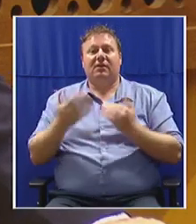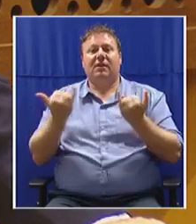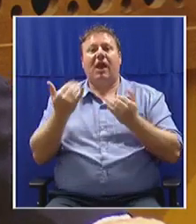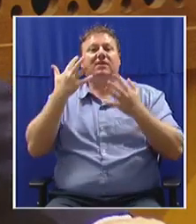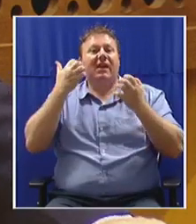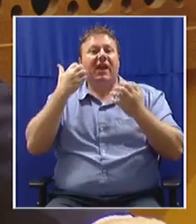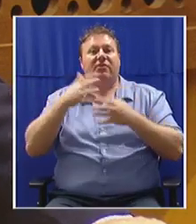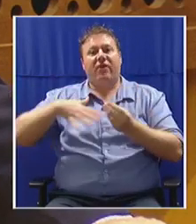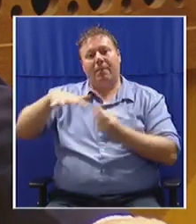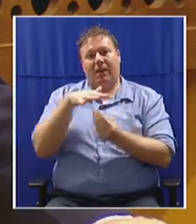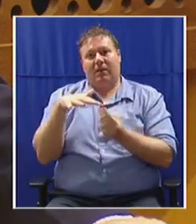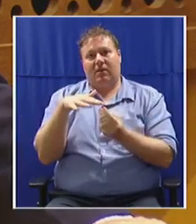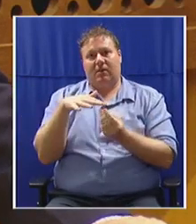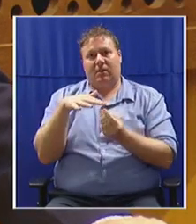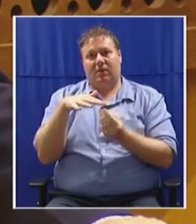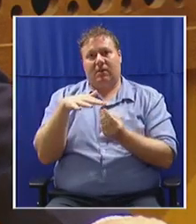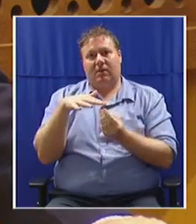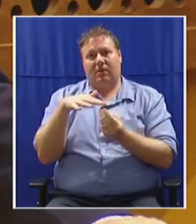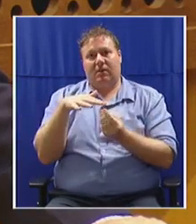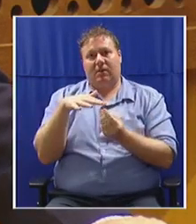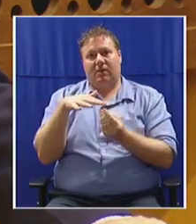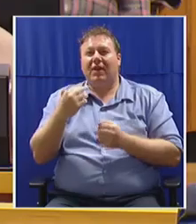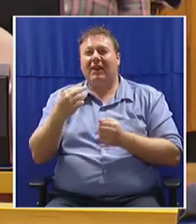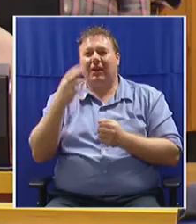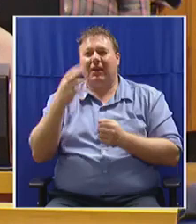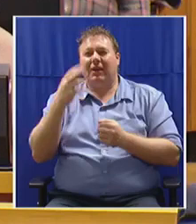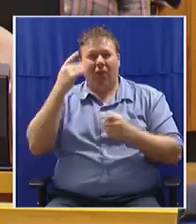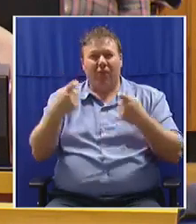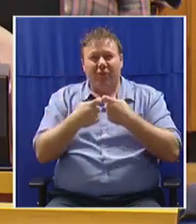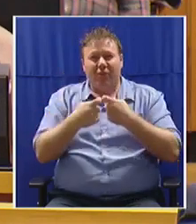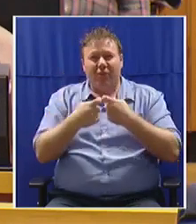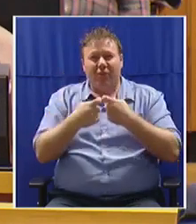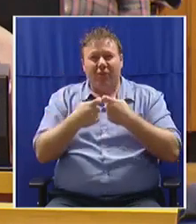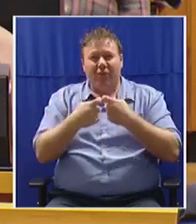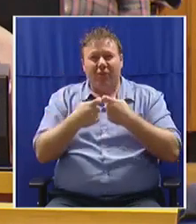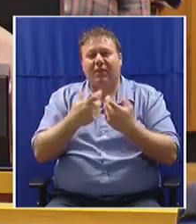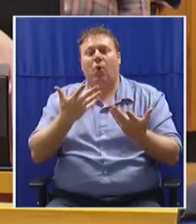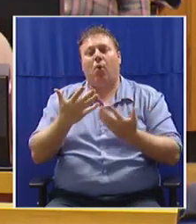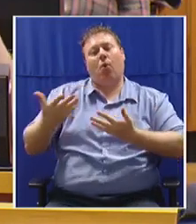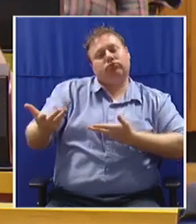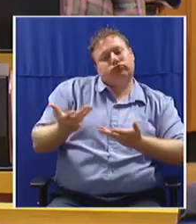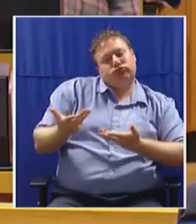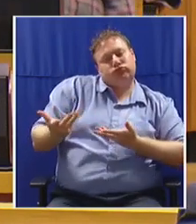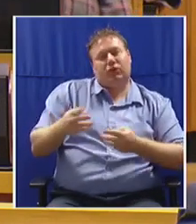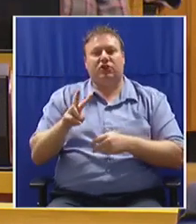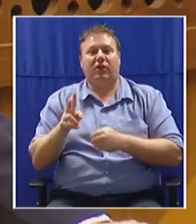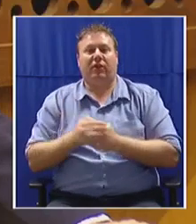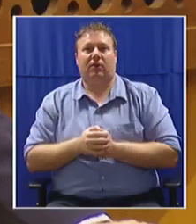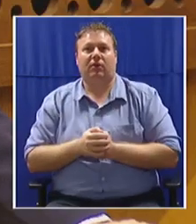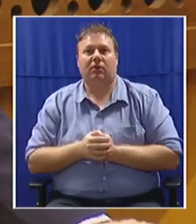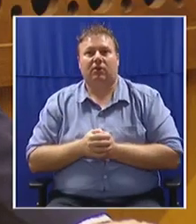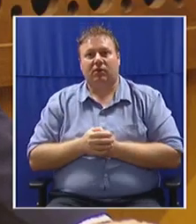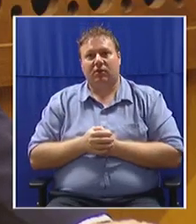Jy weet nie of hulle vry of hulle beklei nie. Some it sounds if they are fighting, some other times